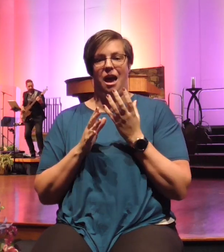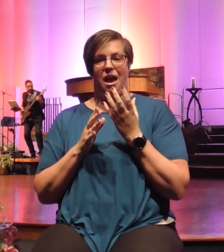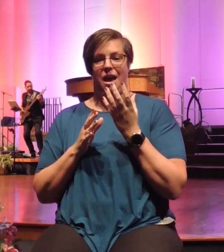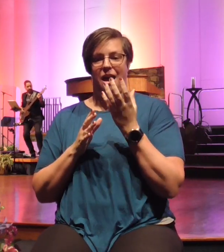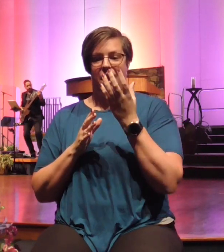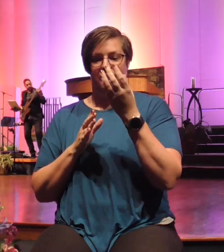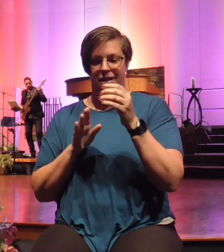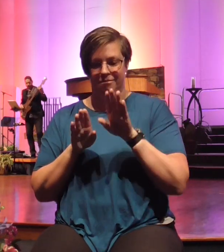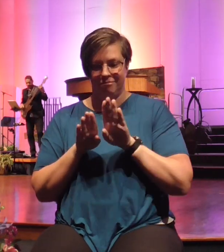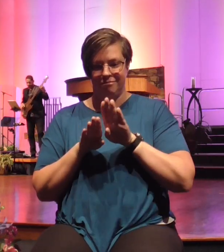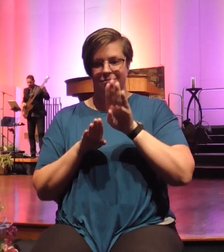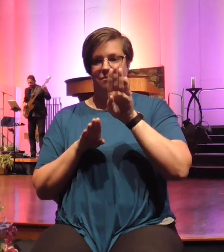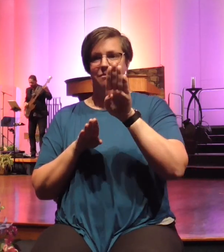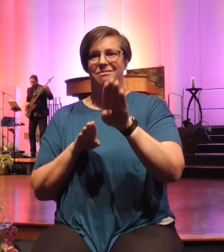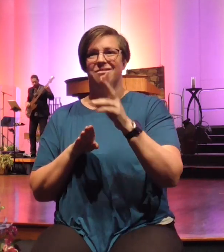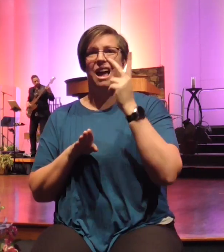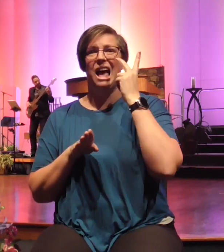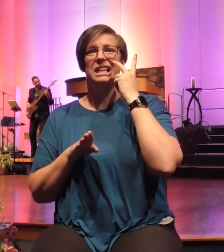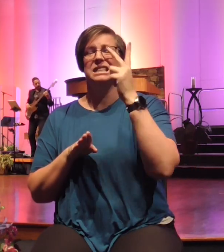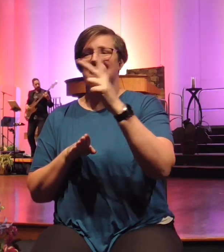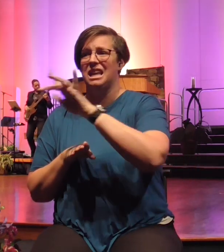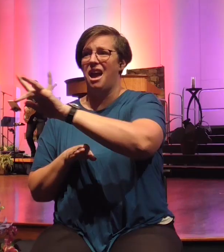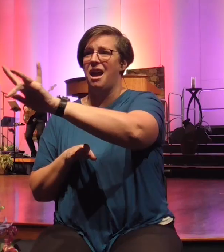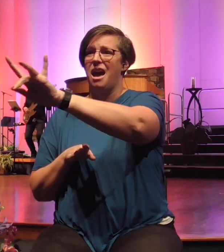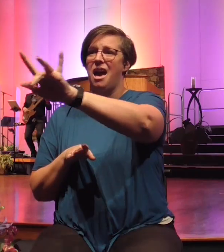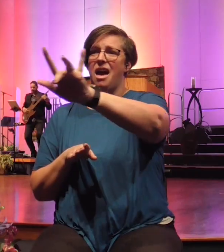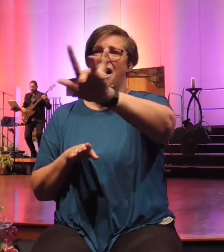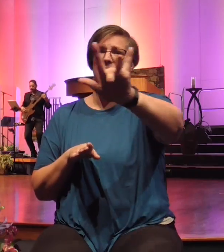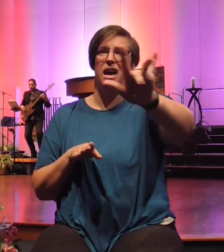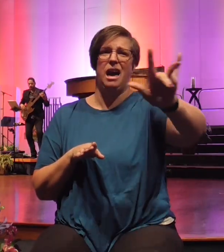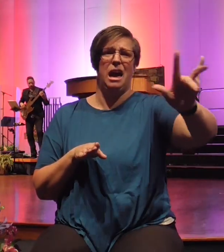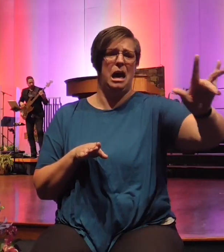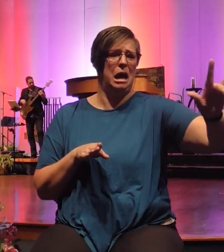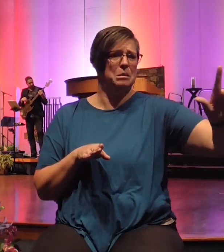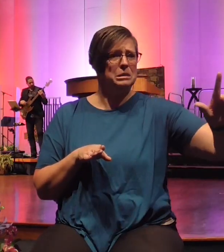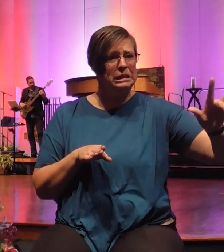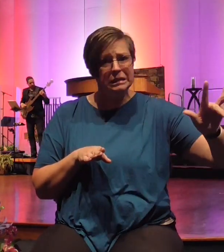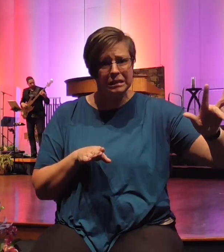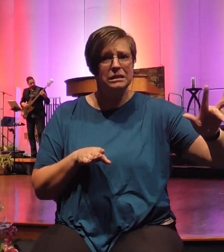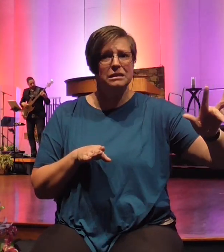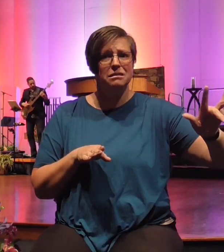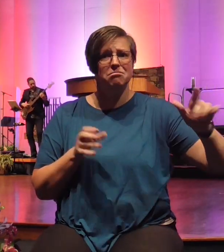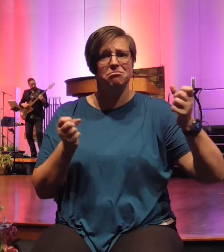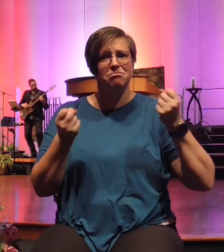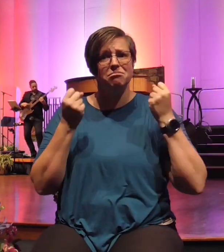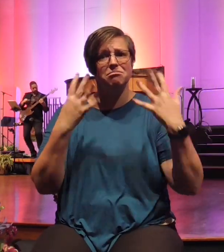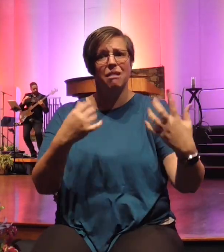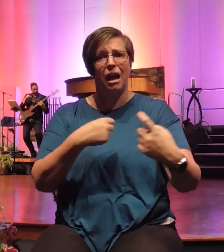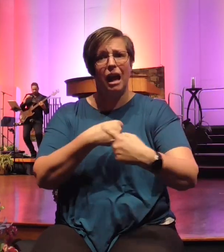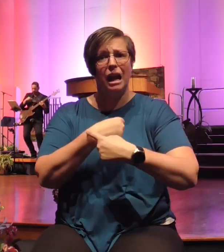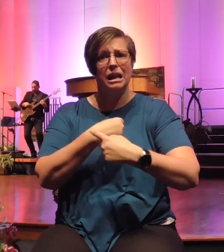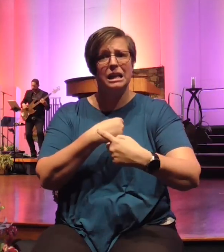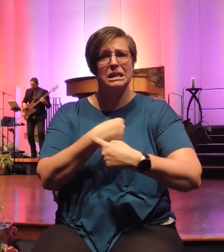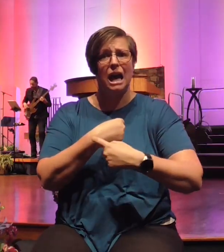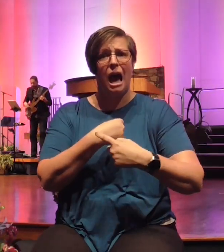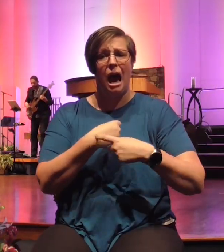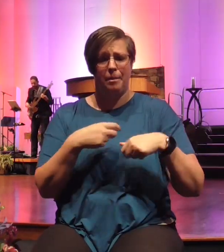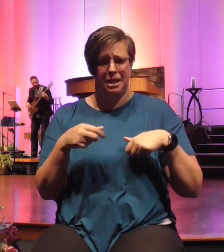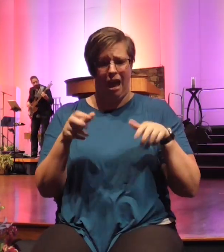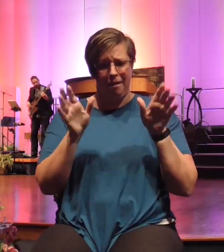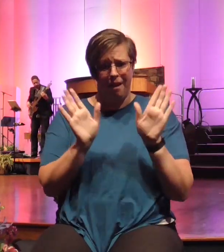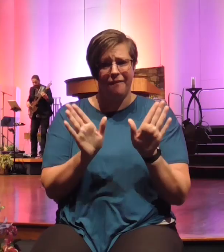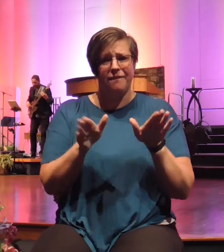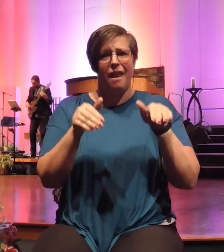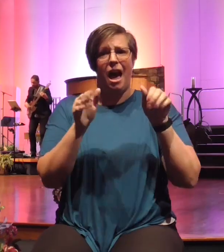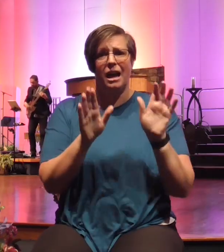empty spaces. No matter how many times on this flight I